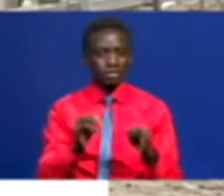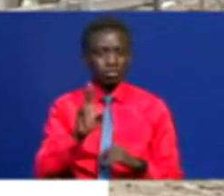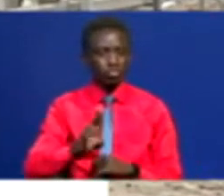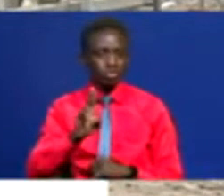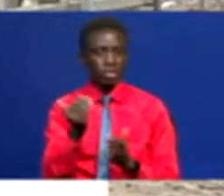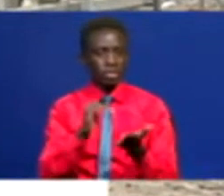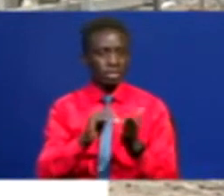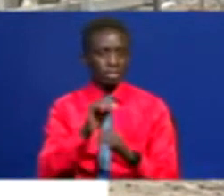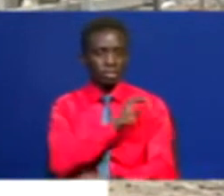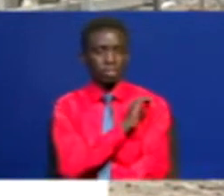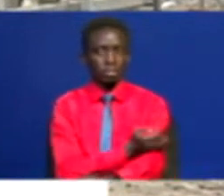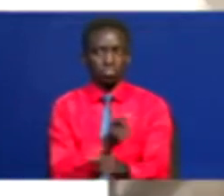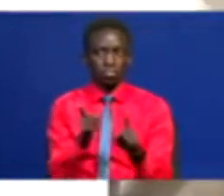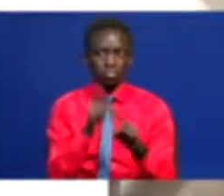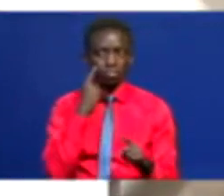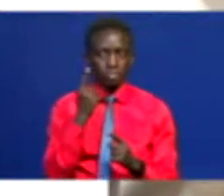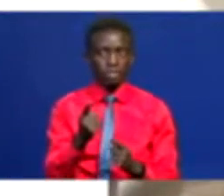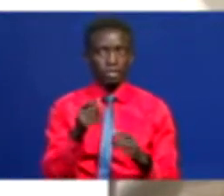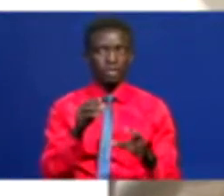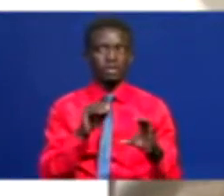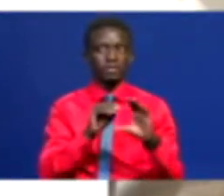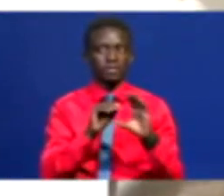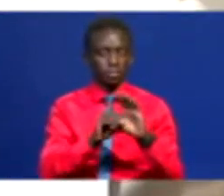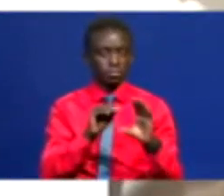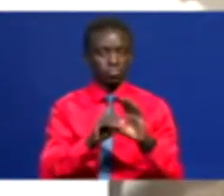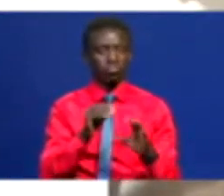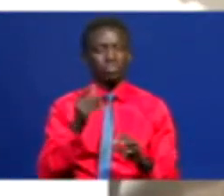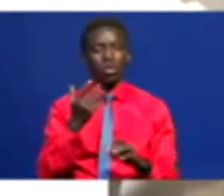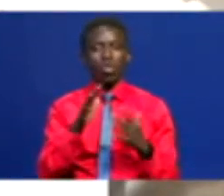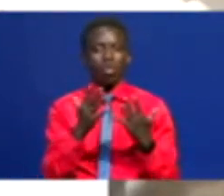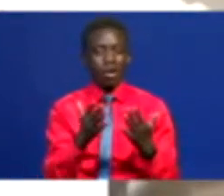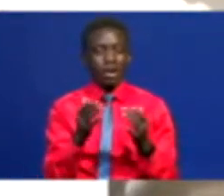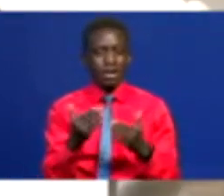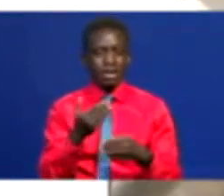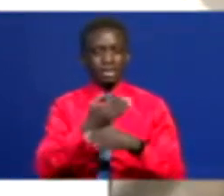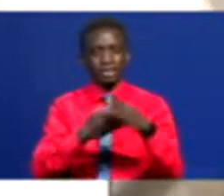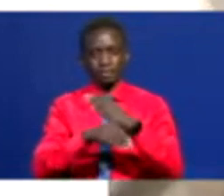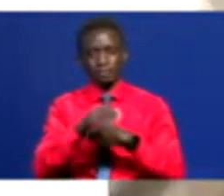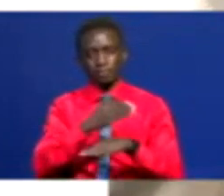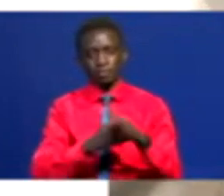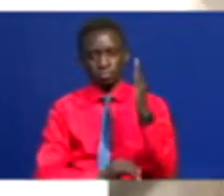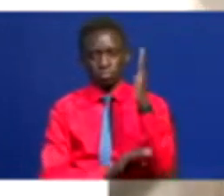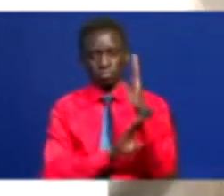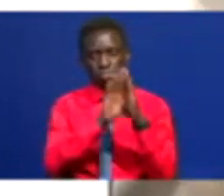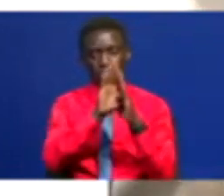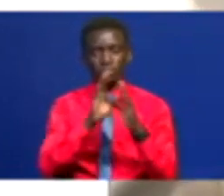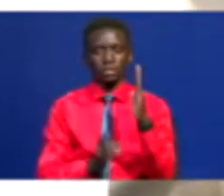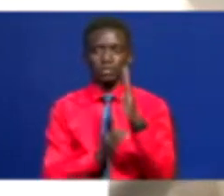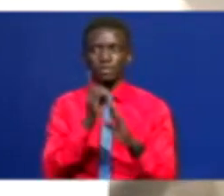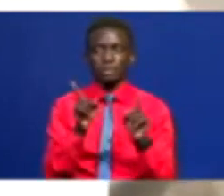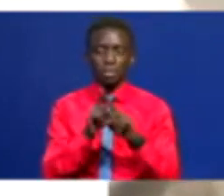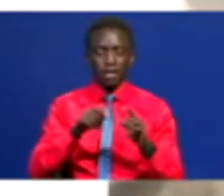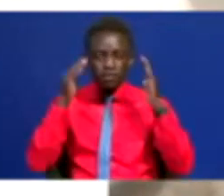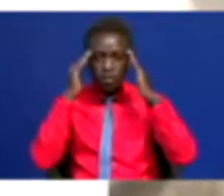investment, and infrastructure development. So what we're trying to look at is policies that are already developed that we can focus on implementation. I think